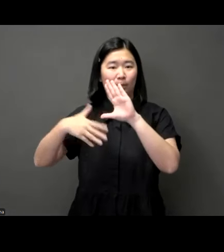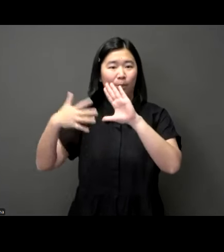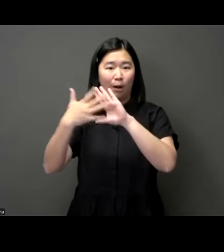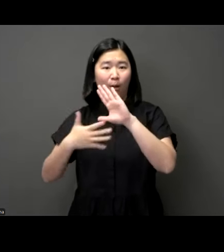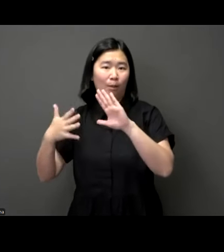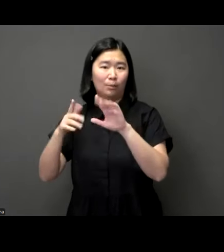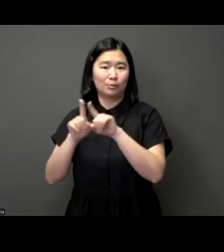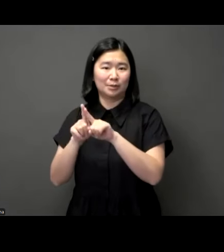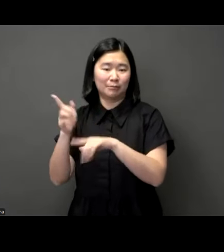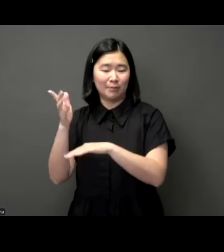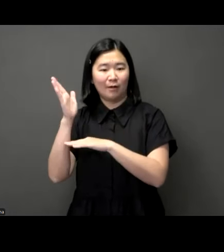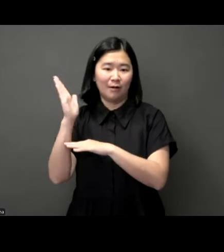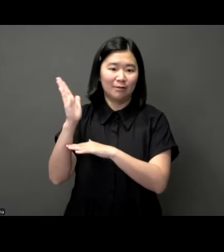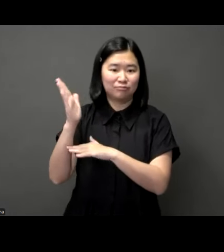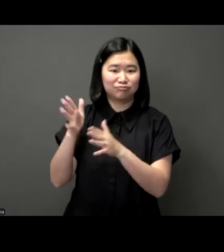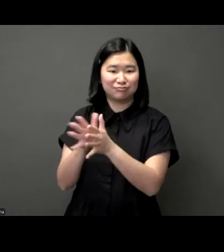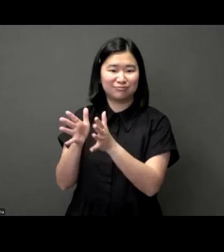my screen.